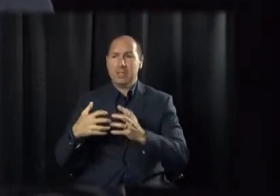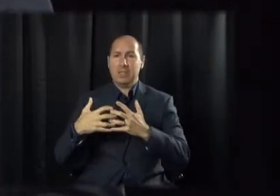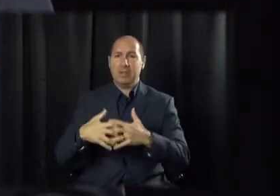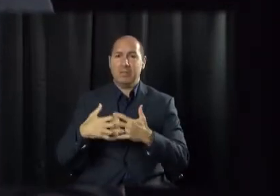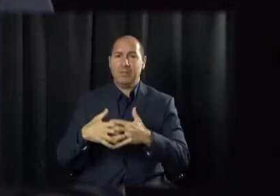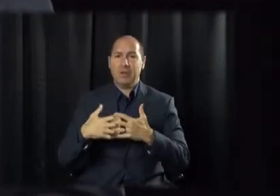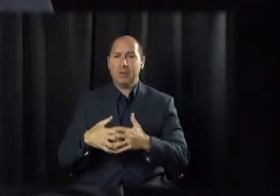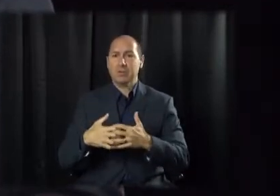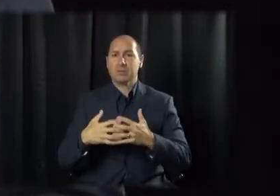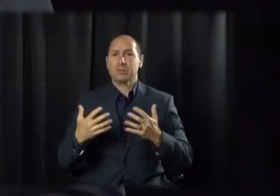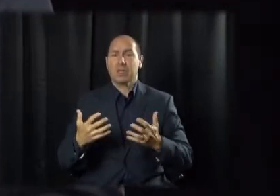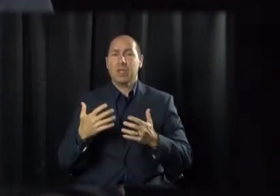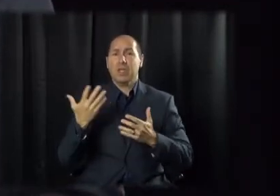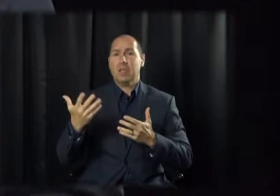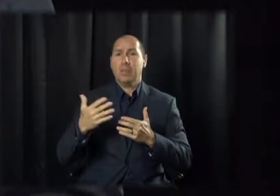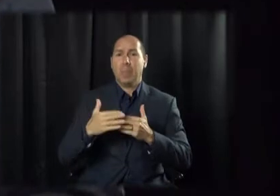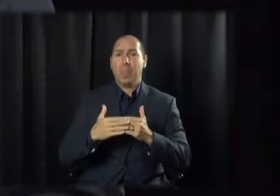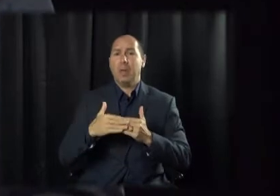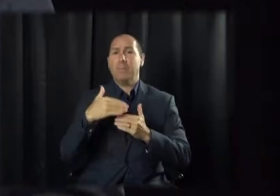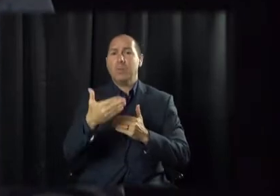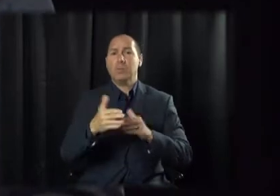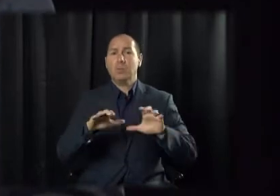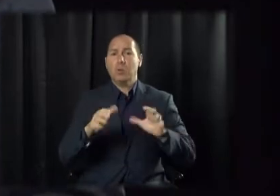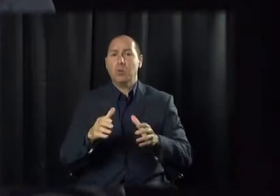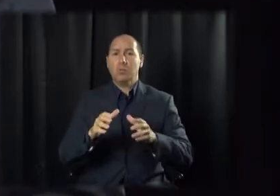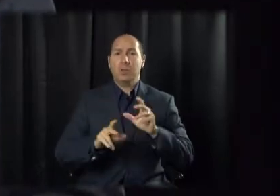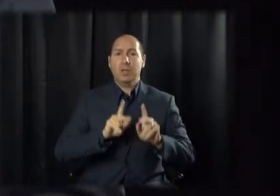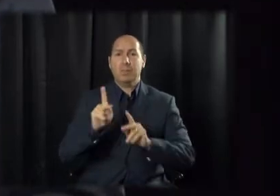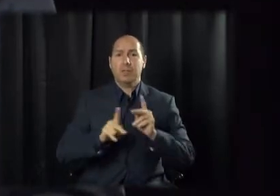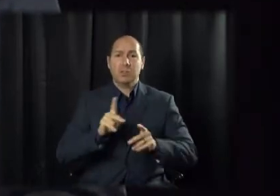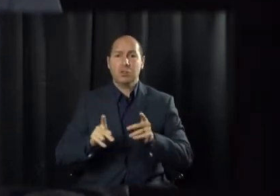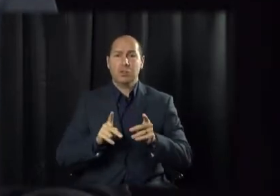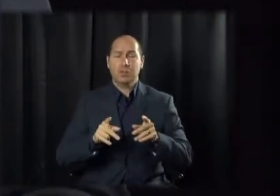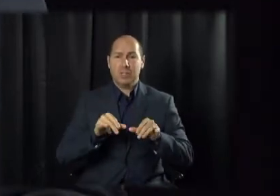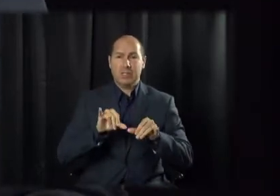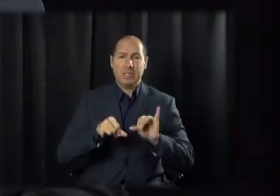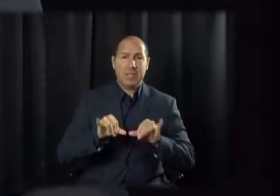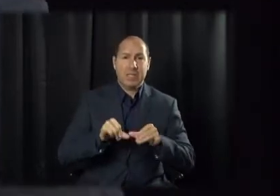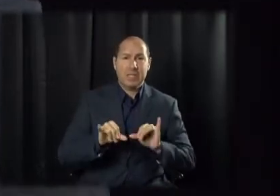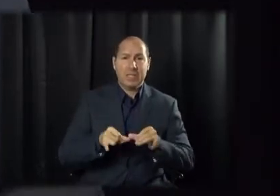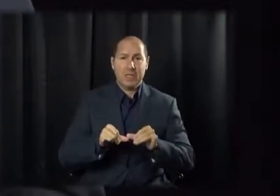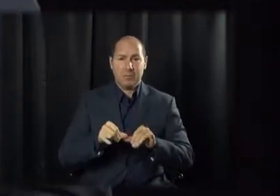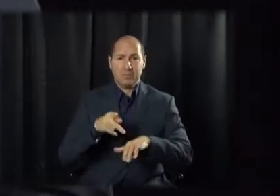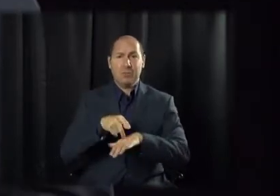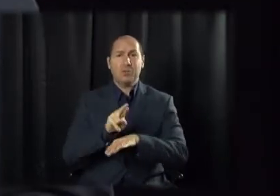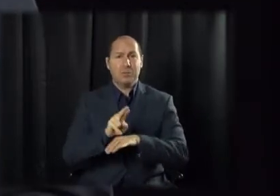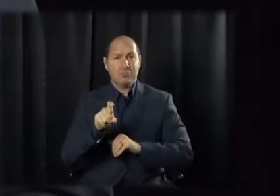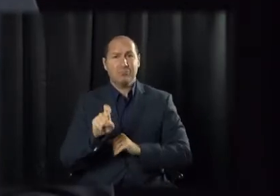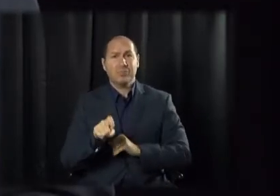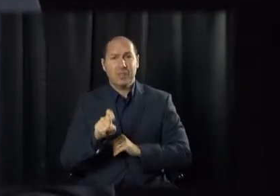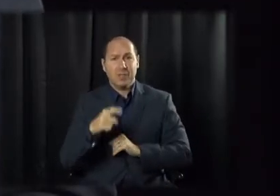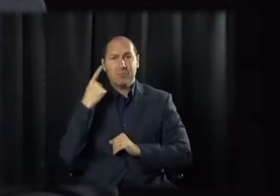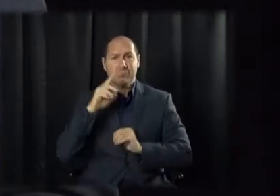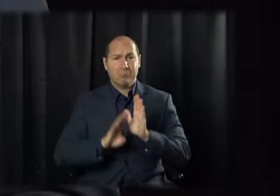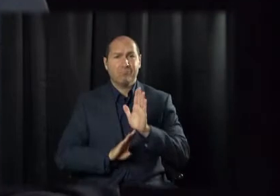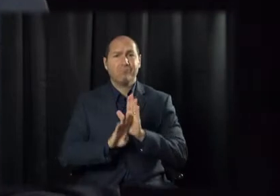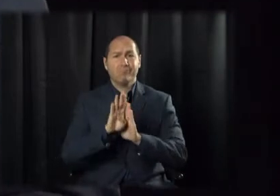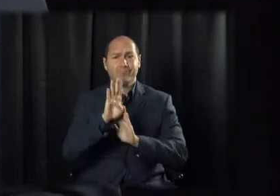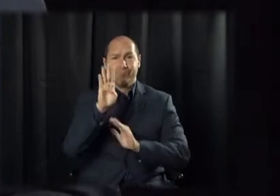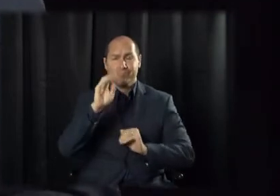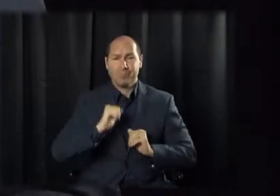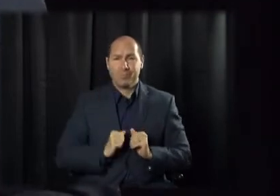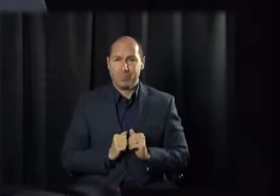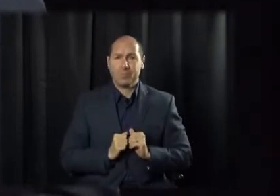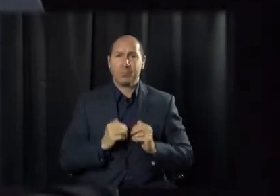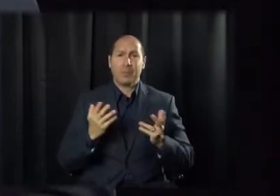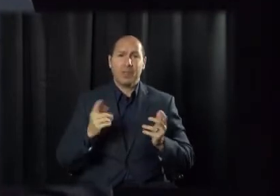the next generation of entrepreneurs and engineers that Puerto Rico needs to continue to grow. So as